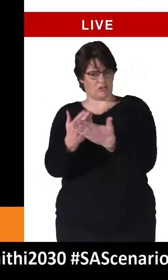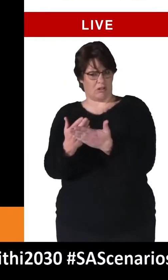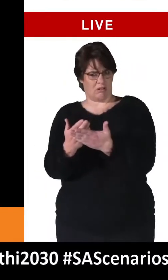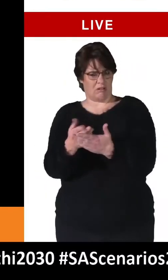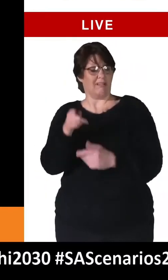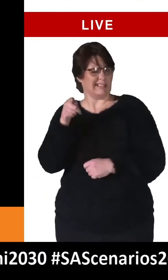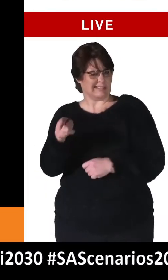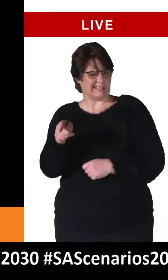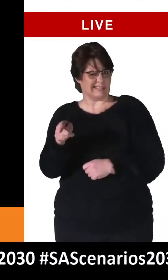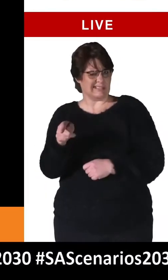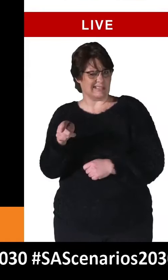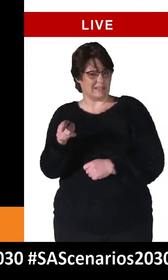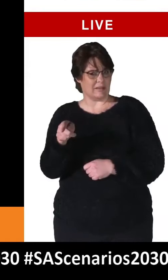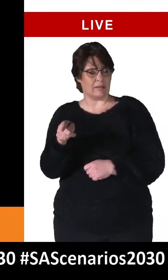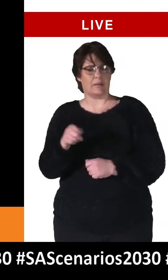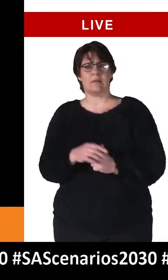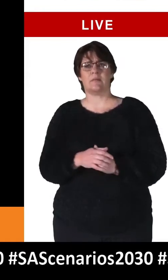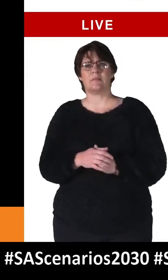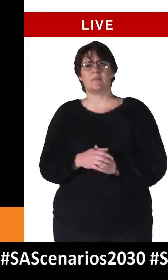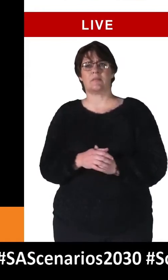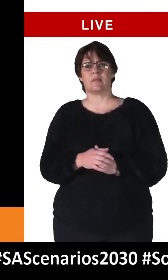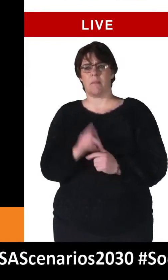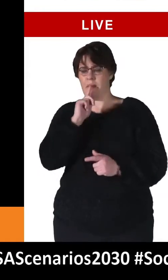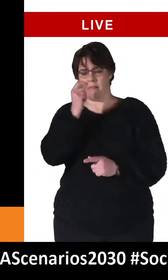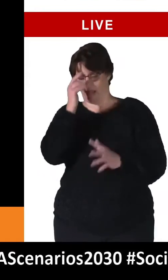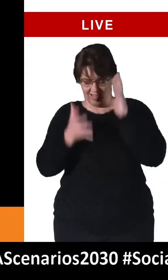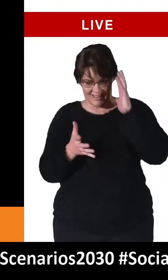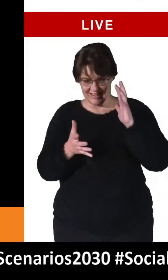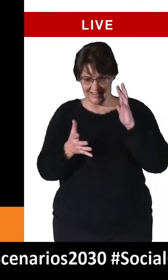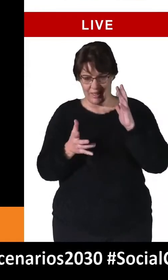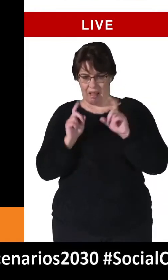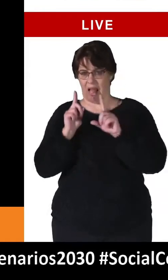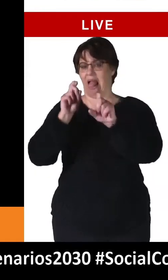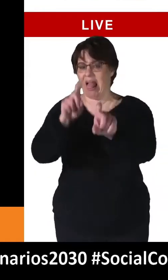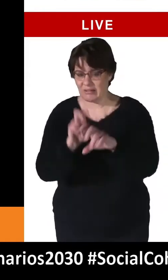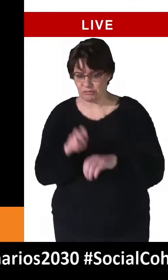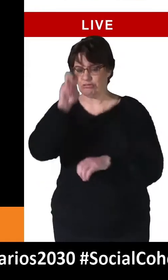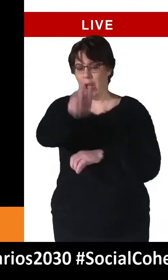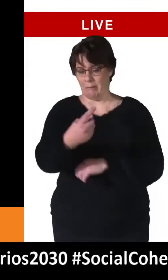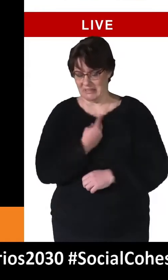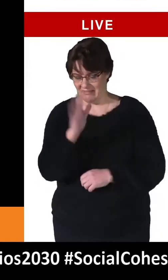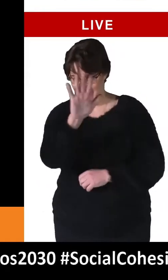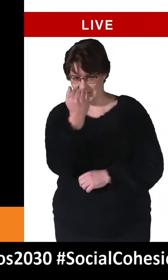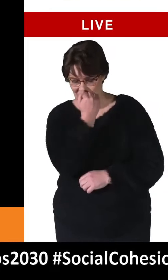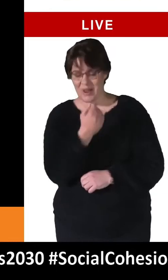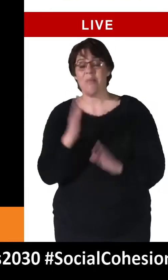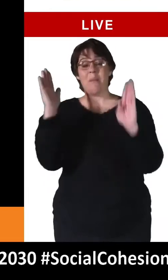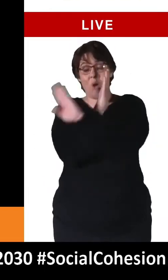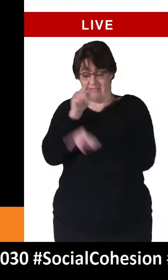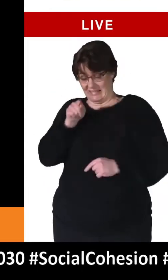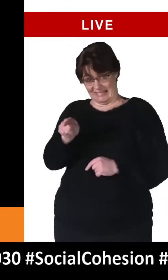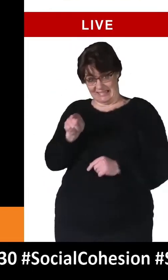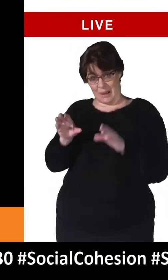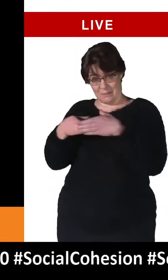private sector pillar looks at, I've run ahead of myself here. The private sector